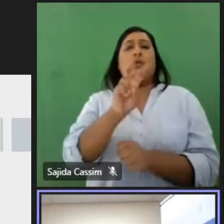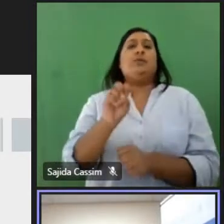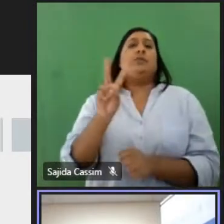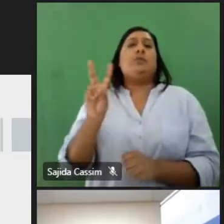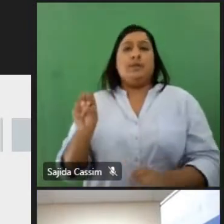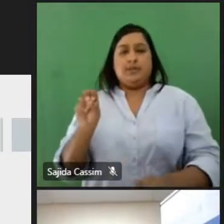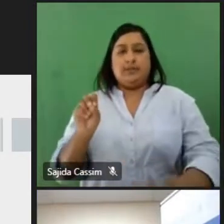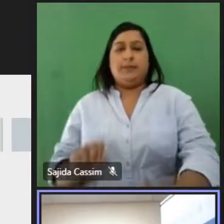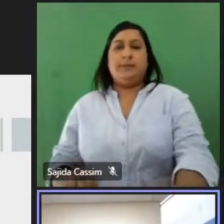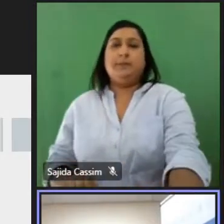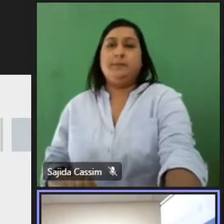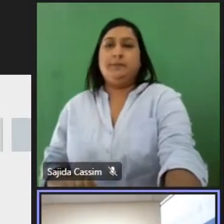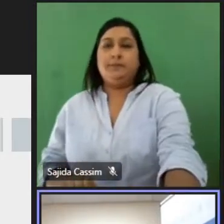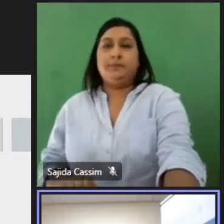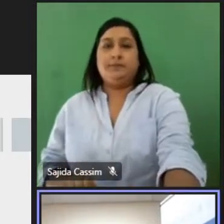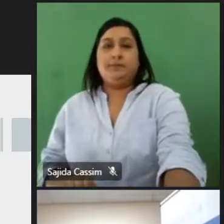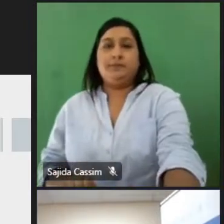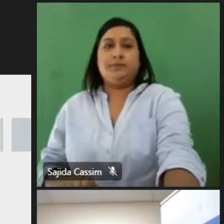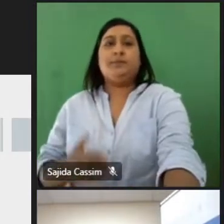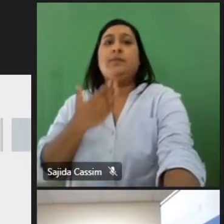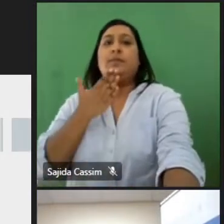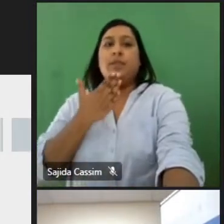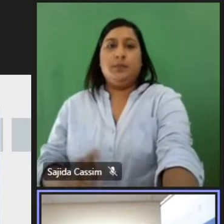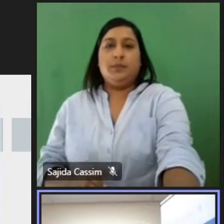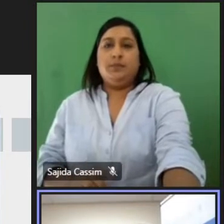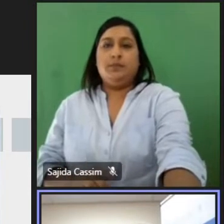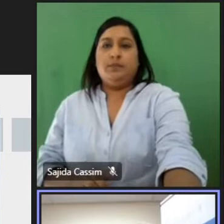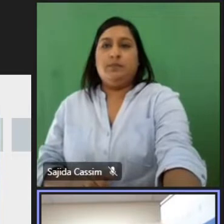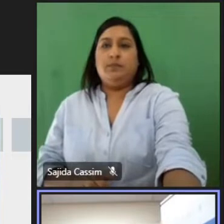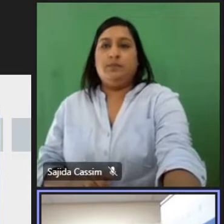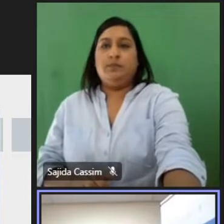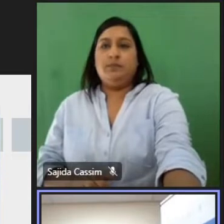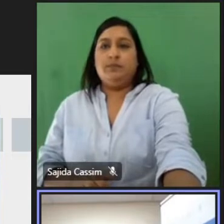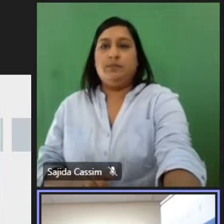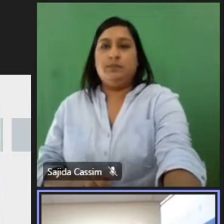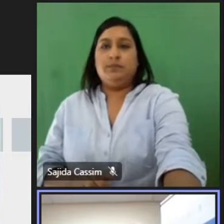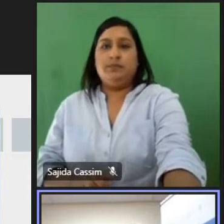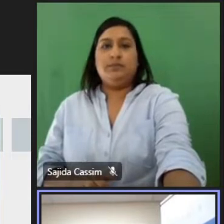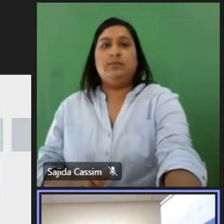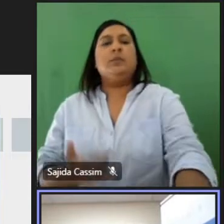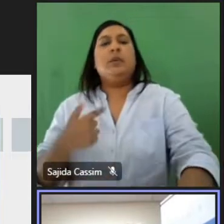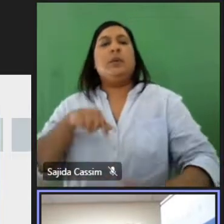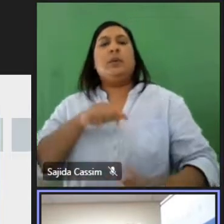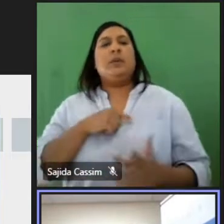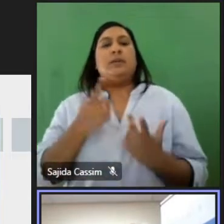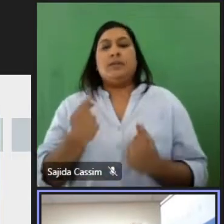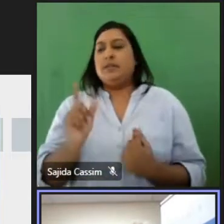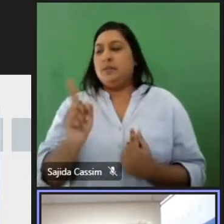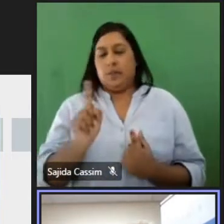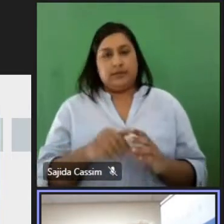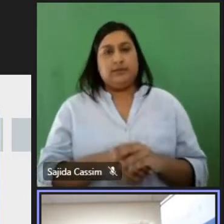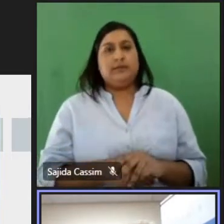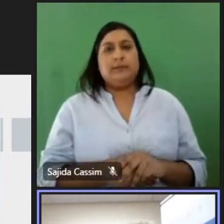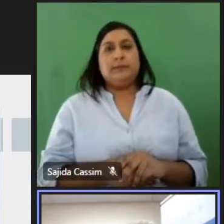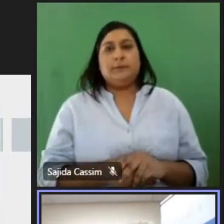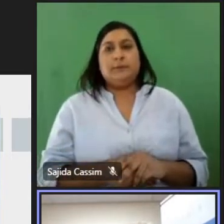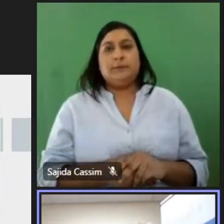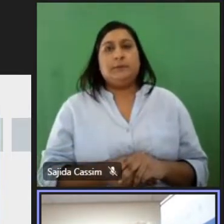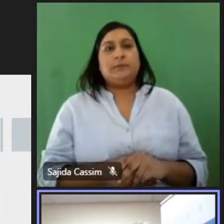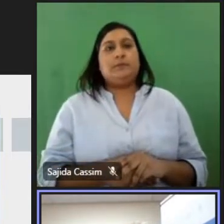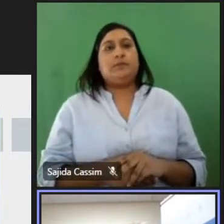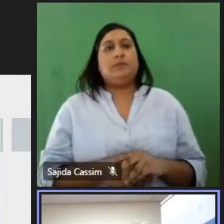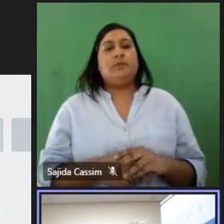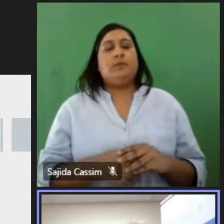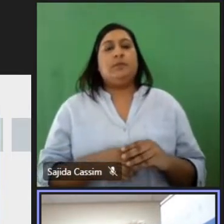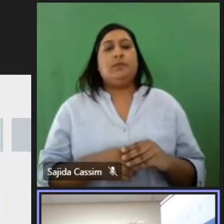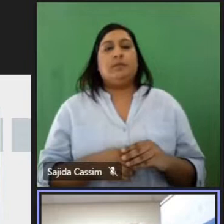So, seconds. So what did we do? So we conducted a longitudinal study following